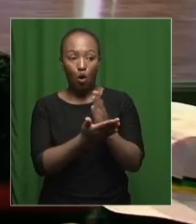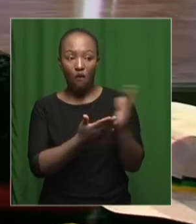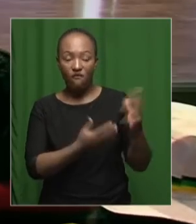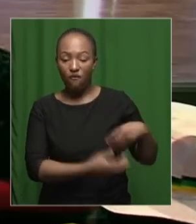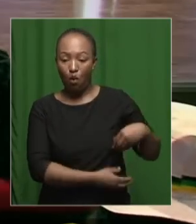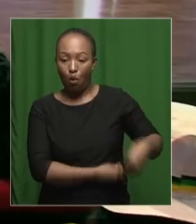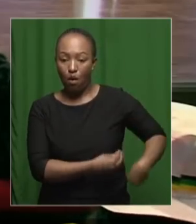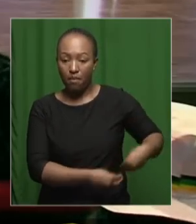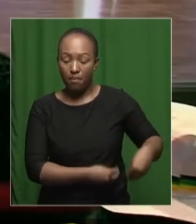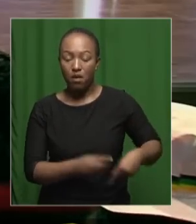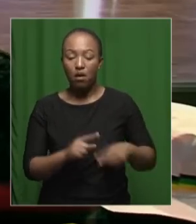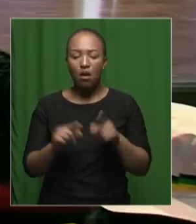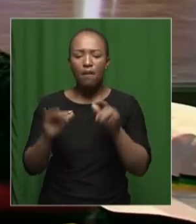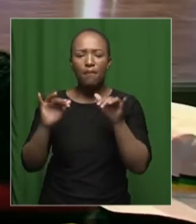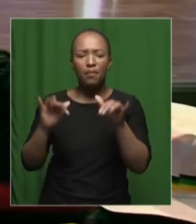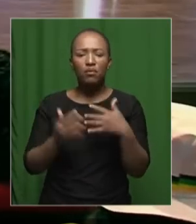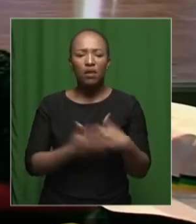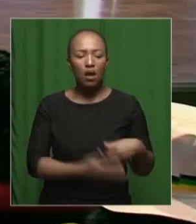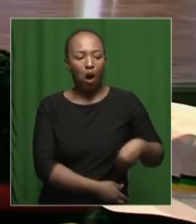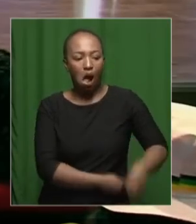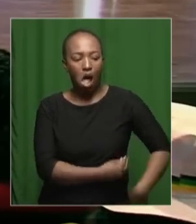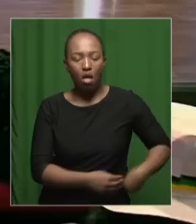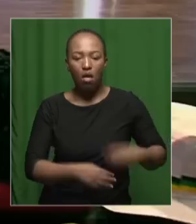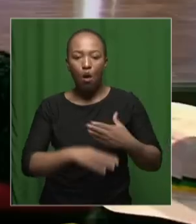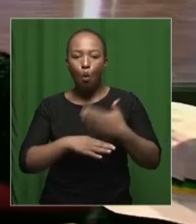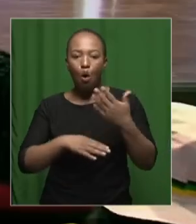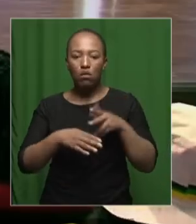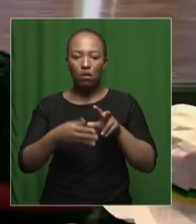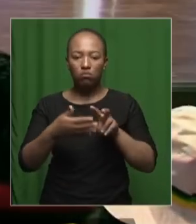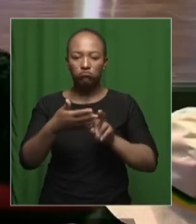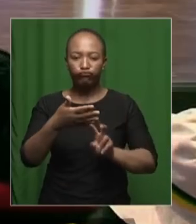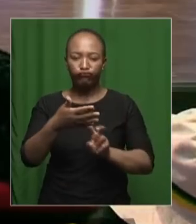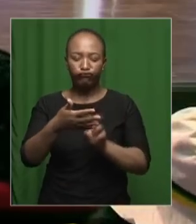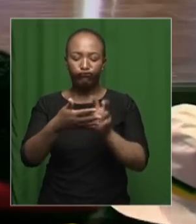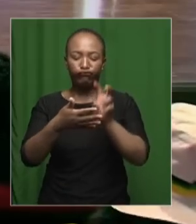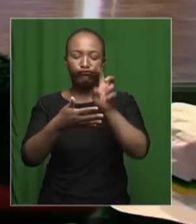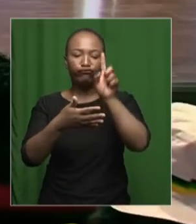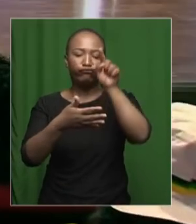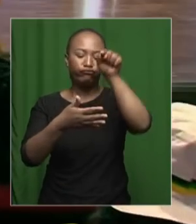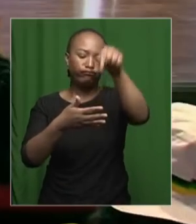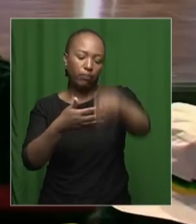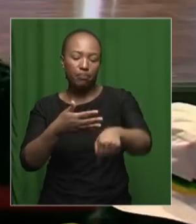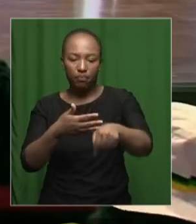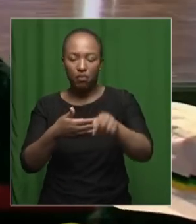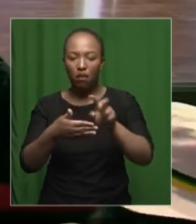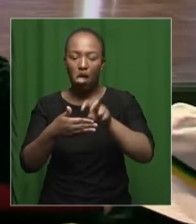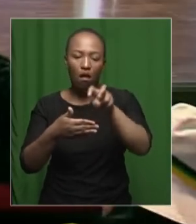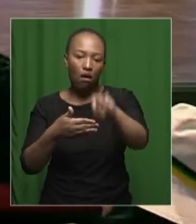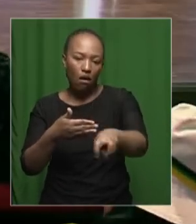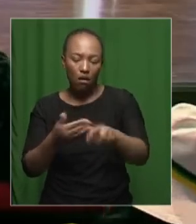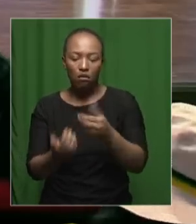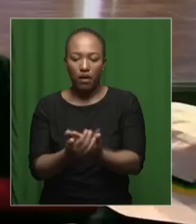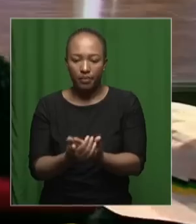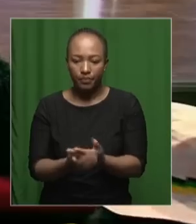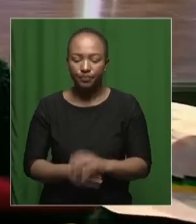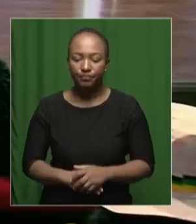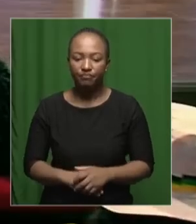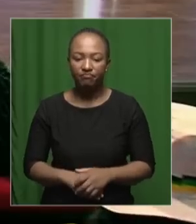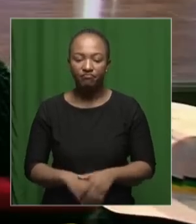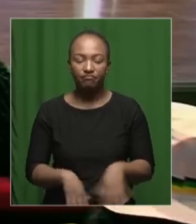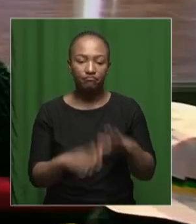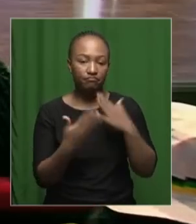people can waltz through that is why people can, yes. Yeah, thank you.